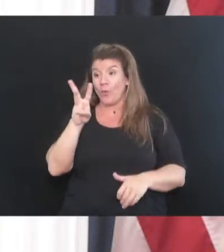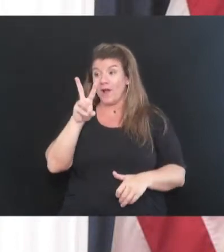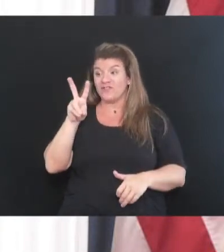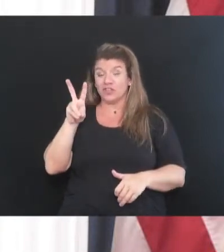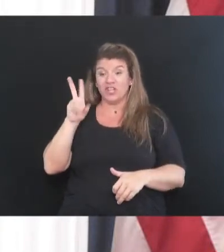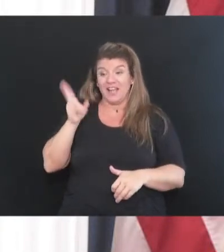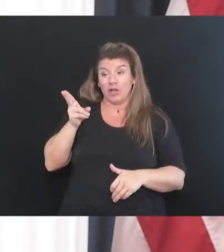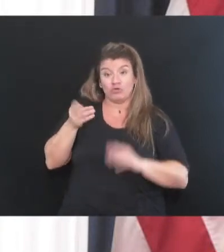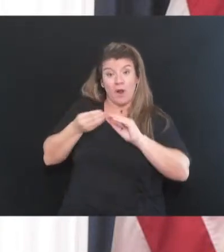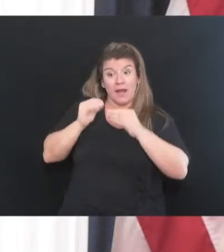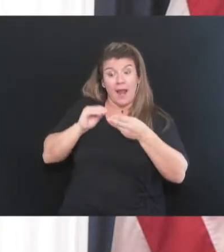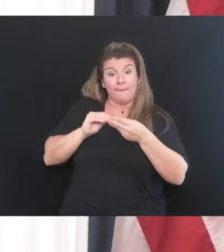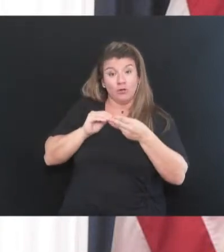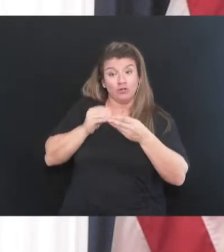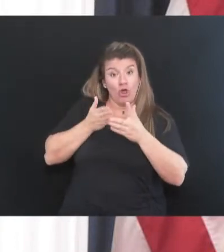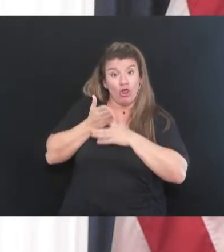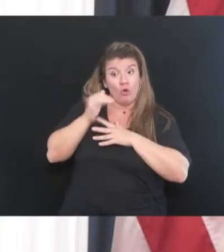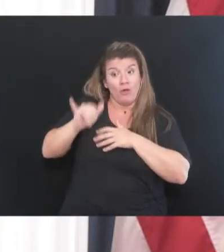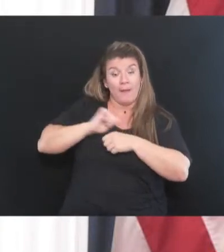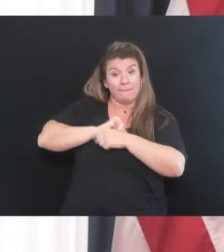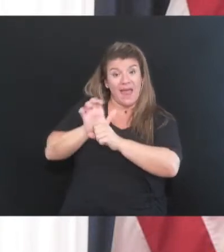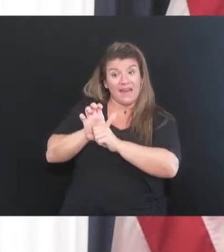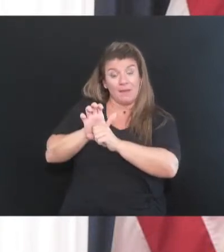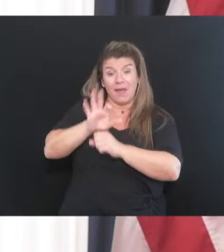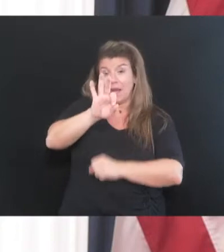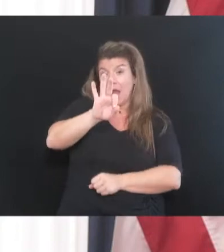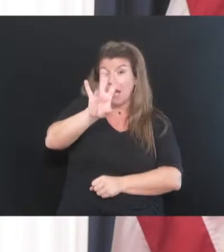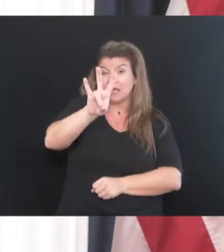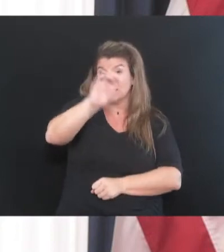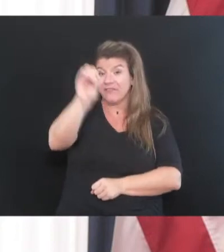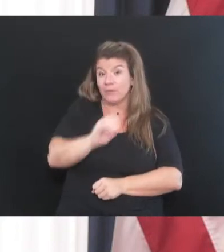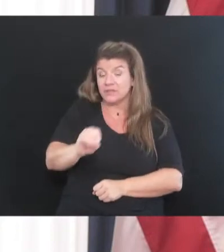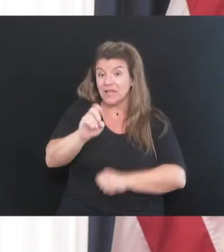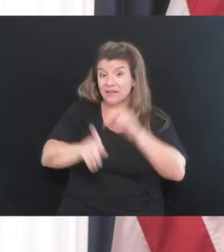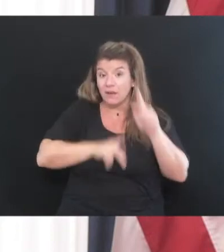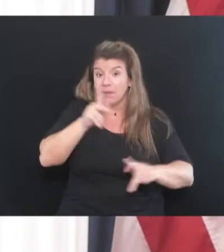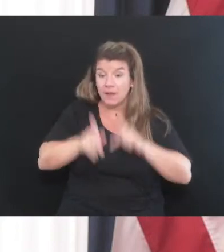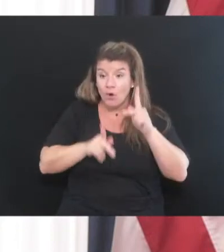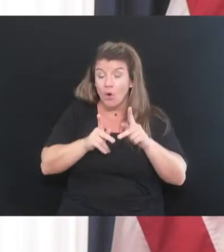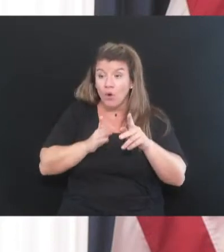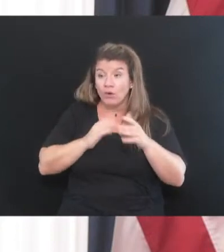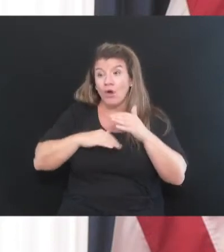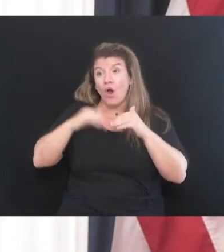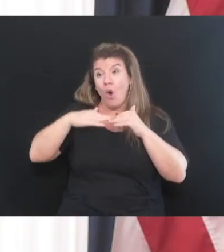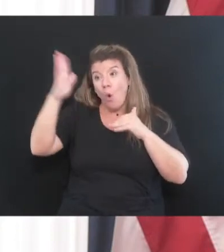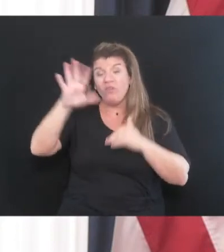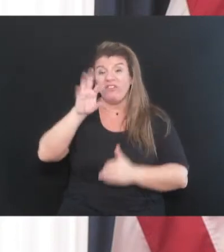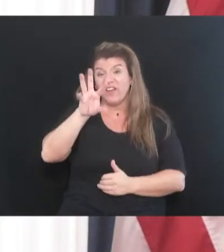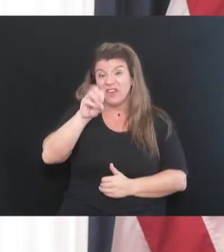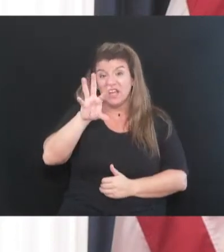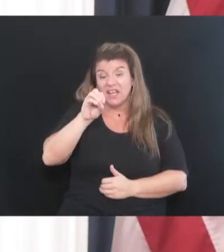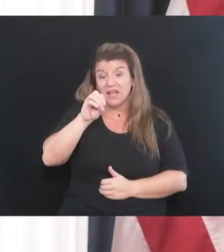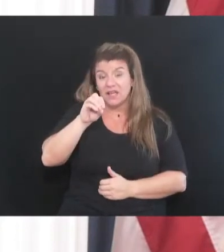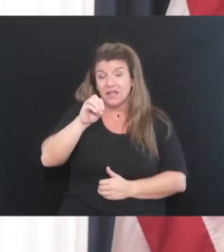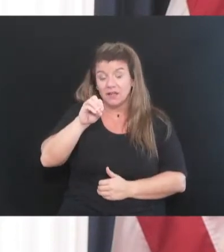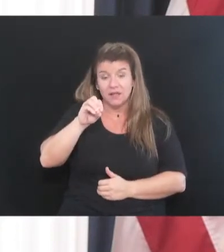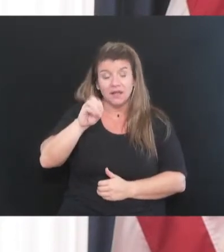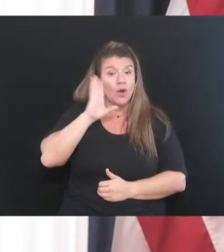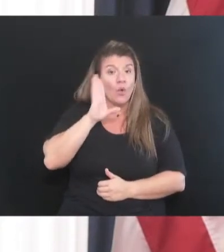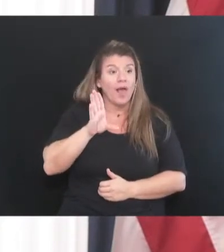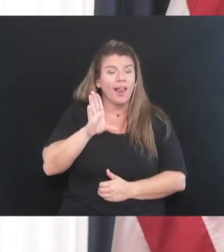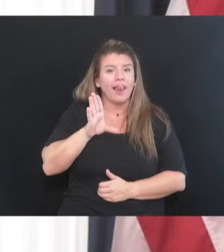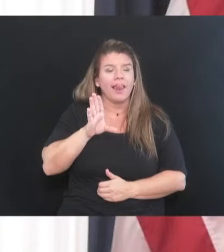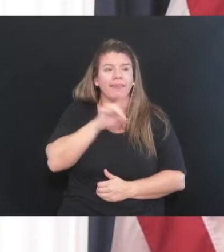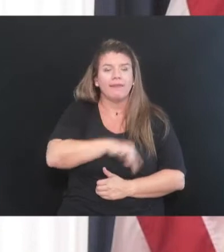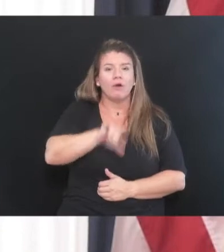historic numbers throughout this pandemic, 97% of the people over age 50 were both either those